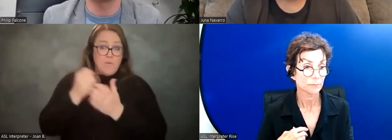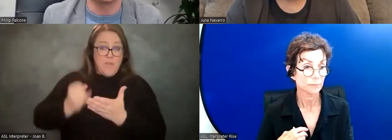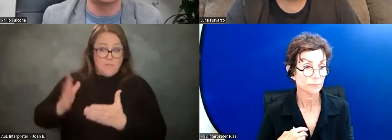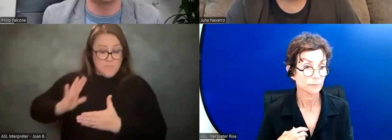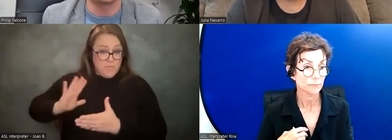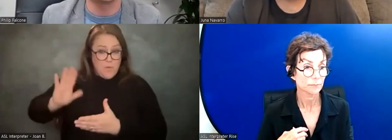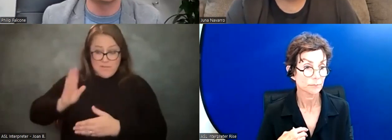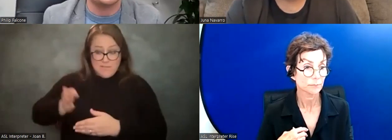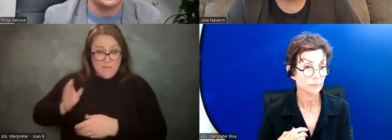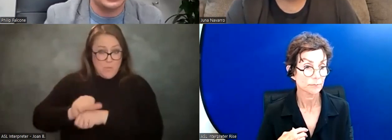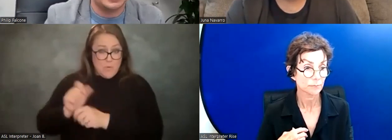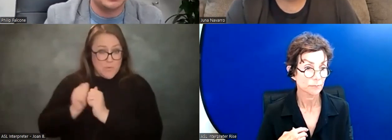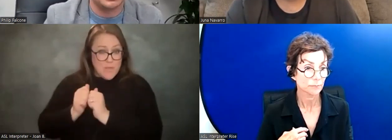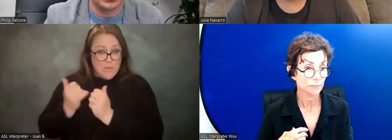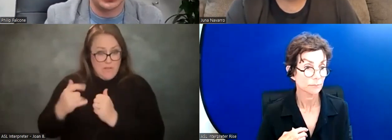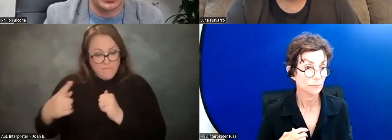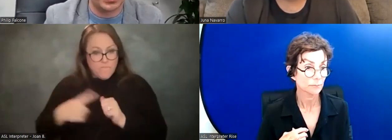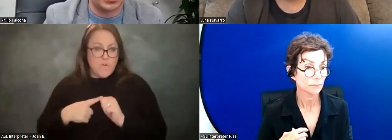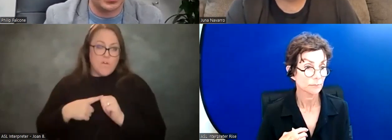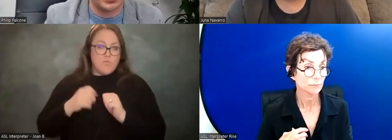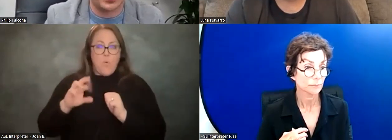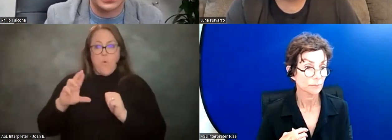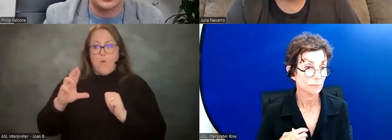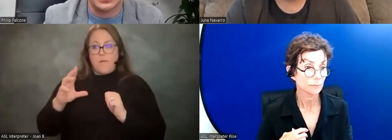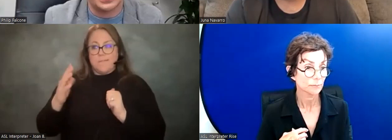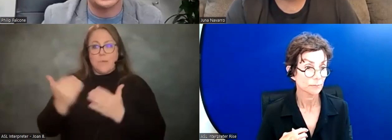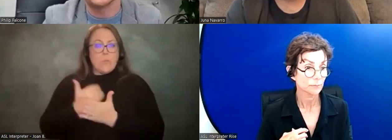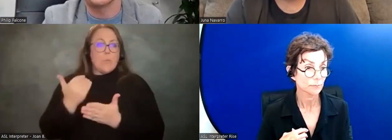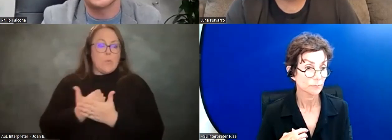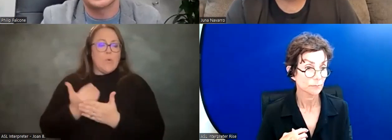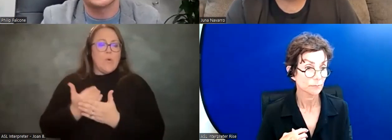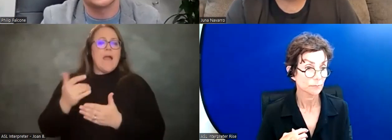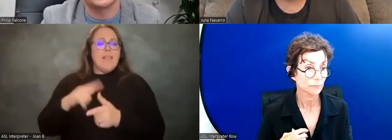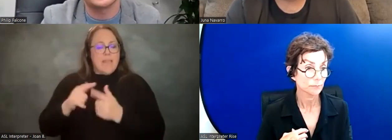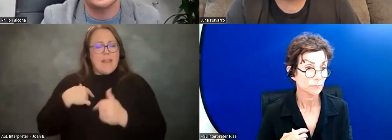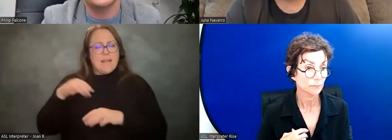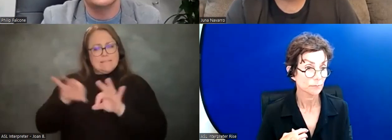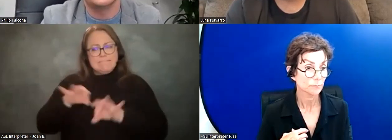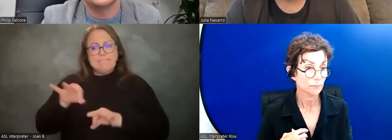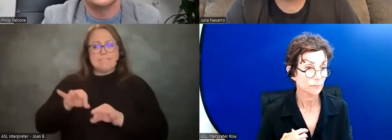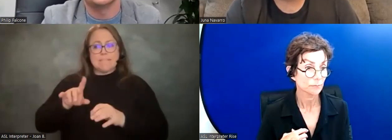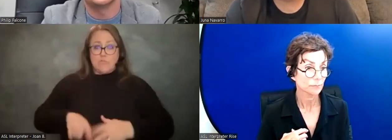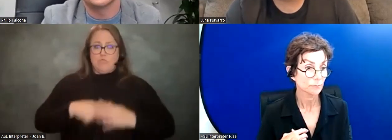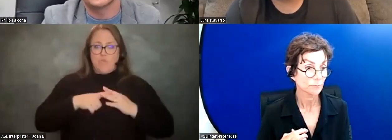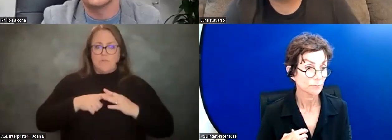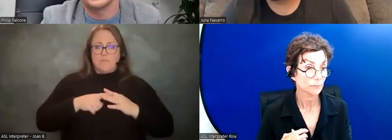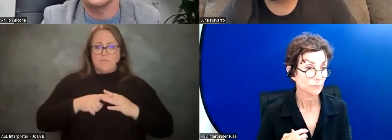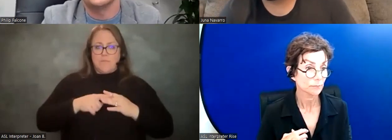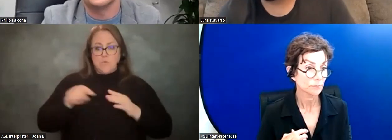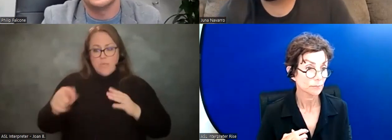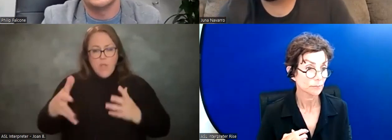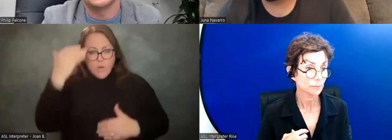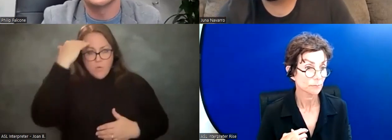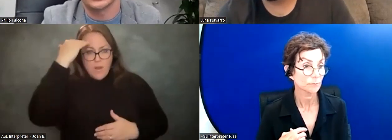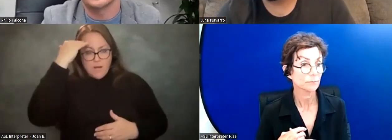for the first time before, or when you're working with for the first time, I kind of go over those things at the onset, just so they're aware.